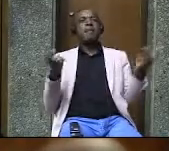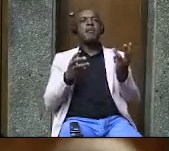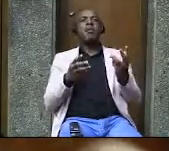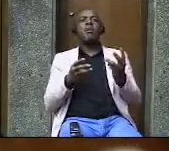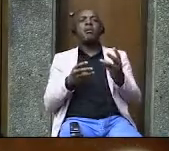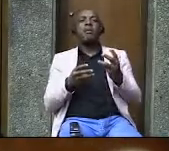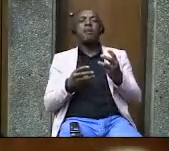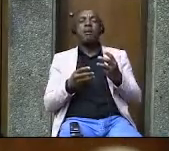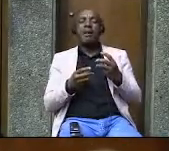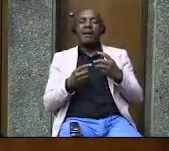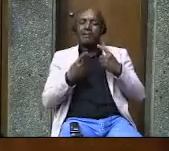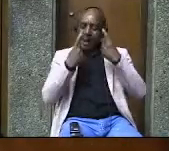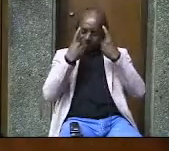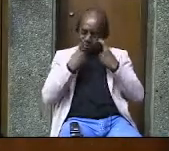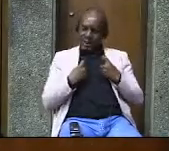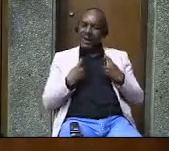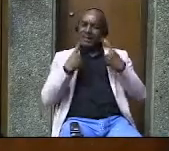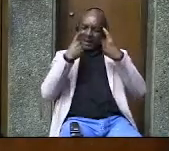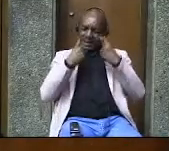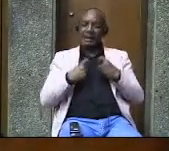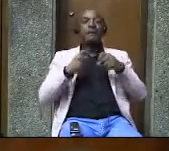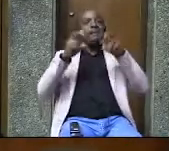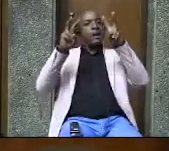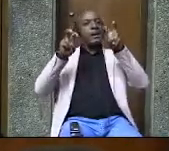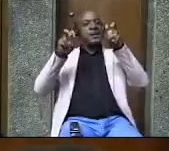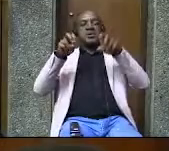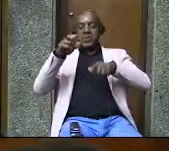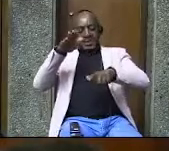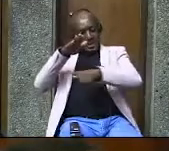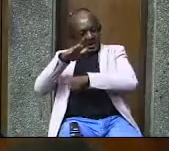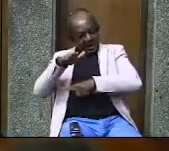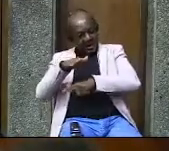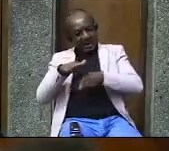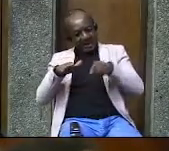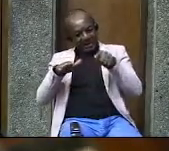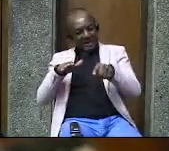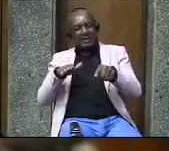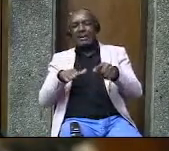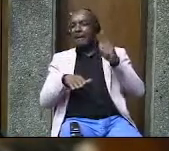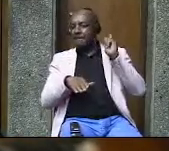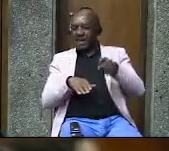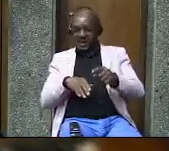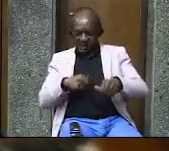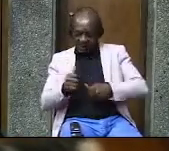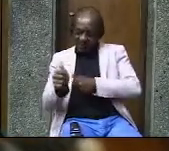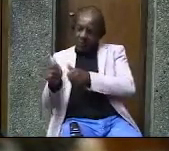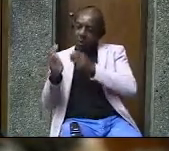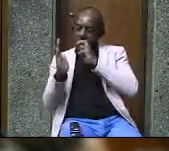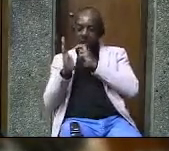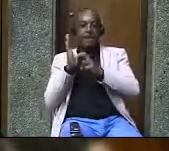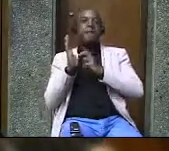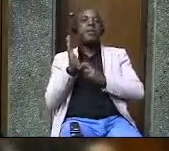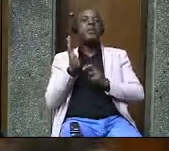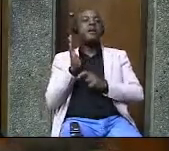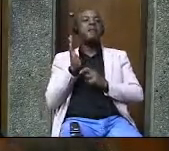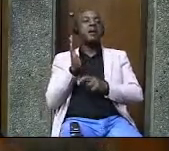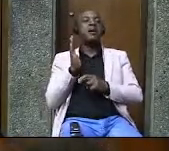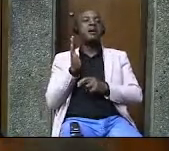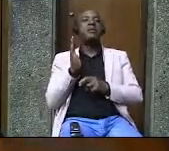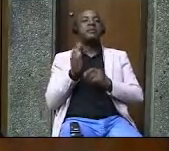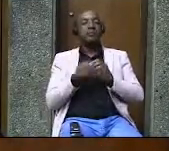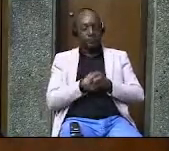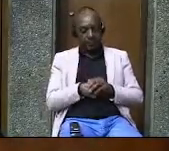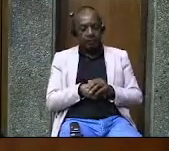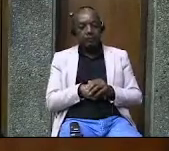I still maintain that it needs to be done so legally, and due processes has to be followed. So we welcome